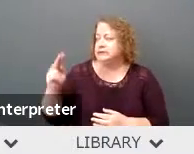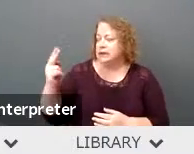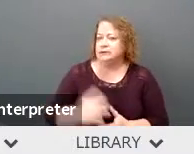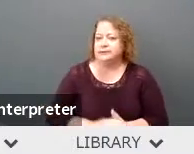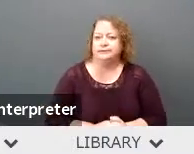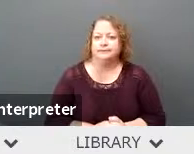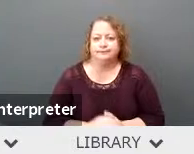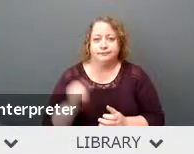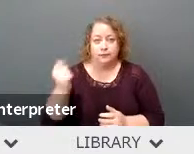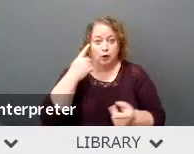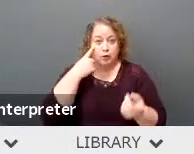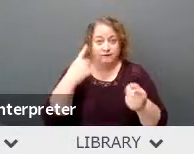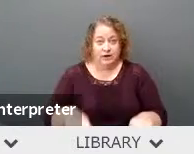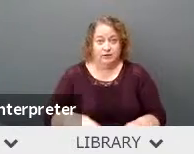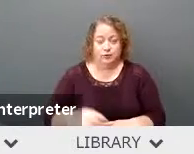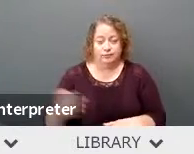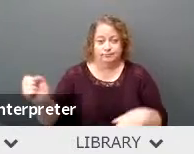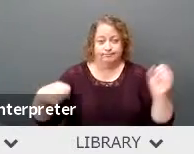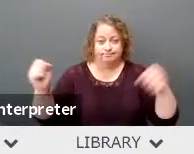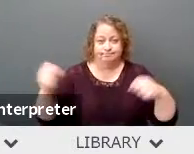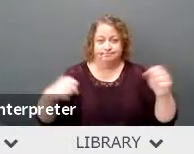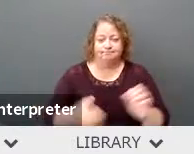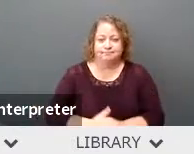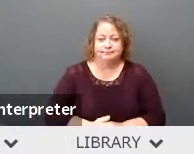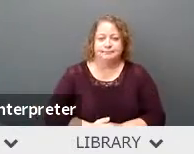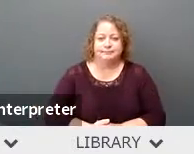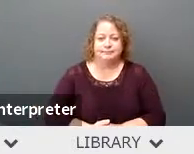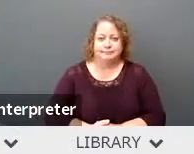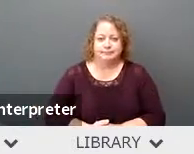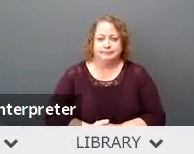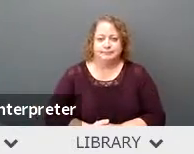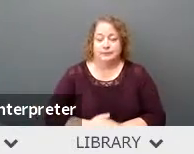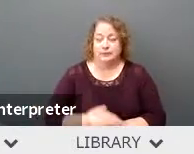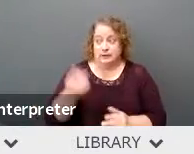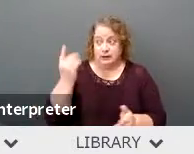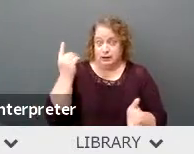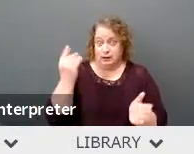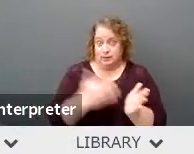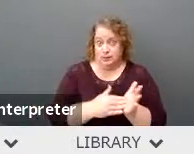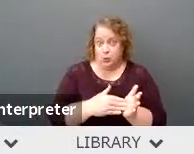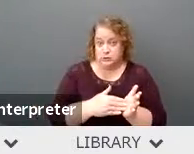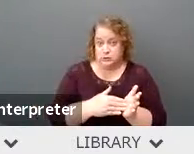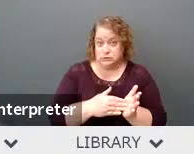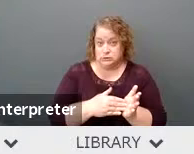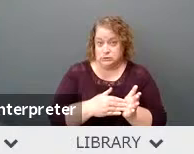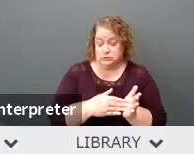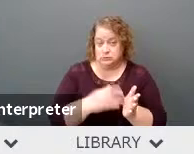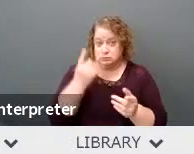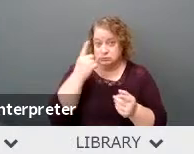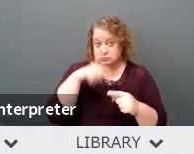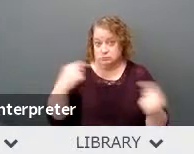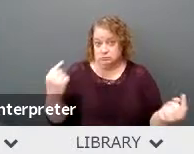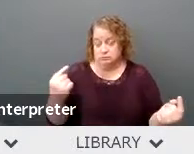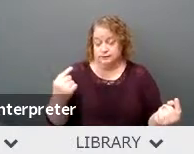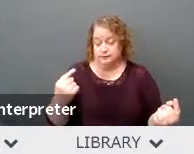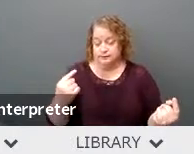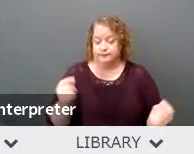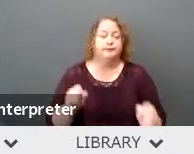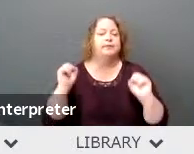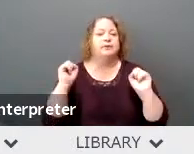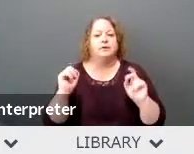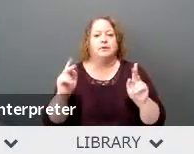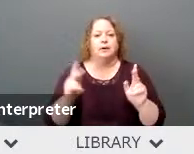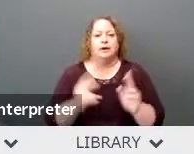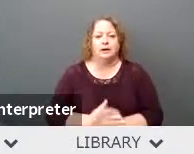Second. All in favor? Aye. Aye. All opposed? None. All